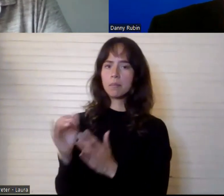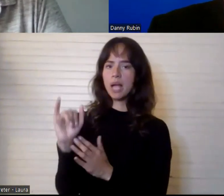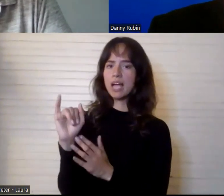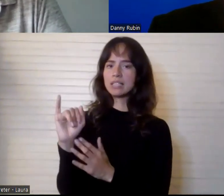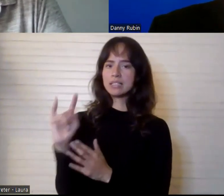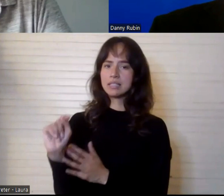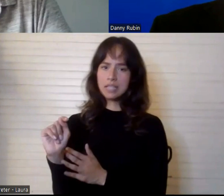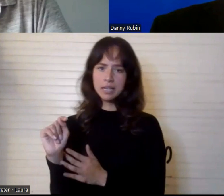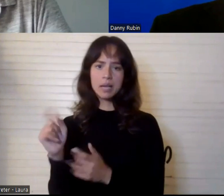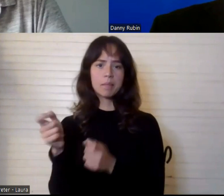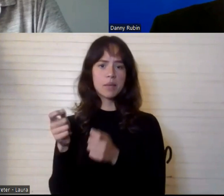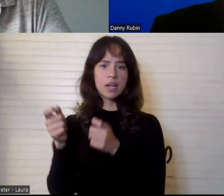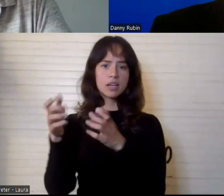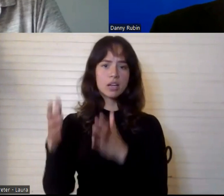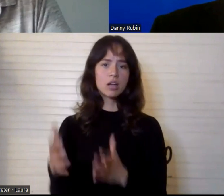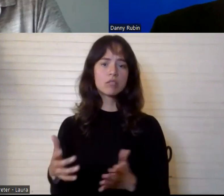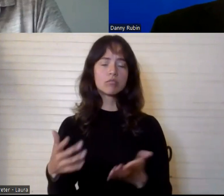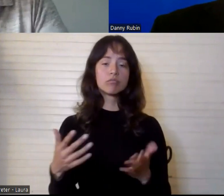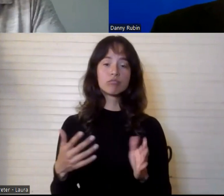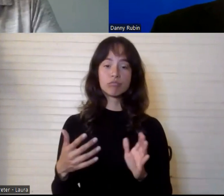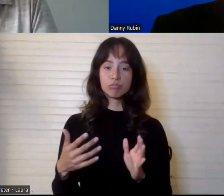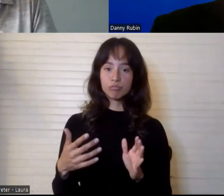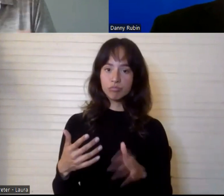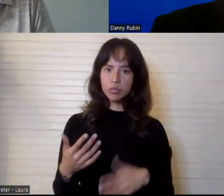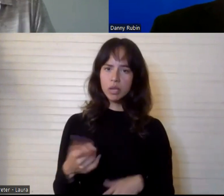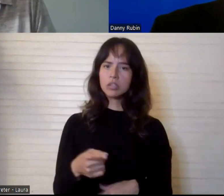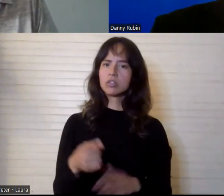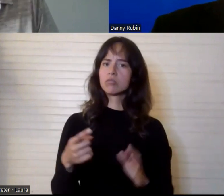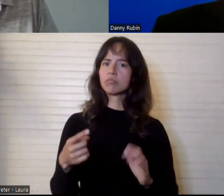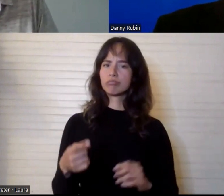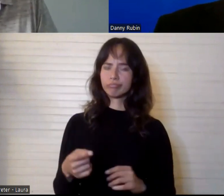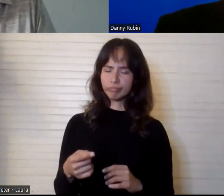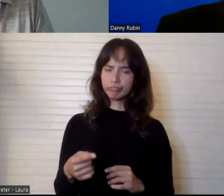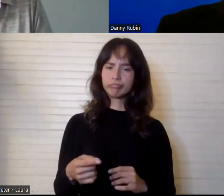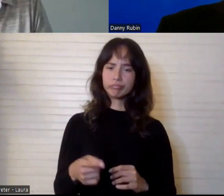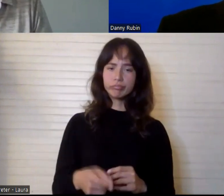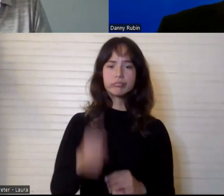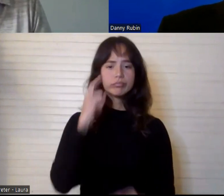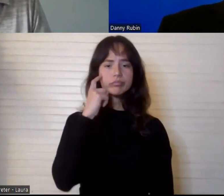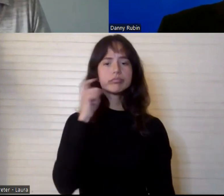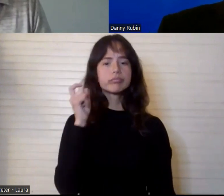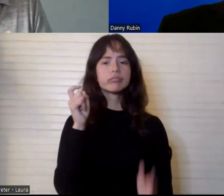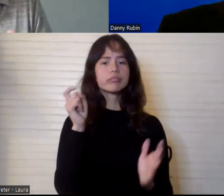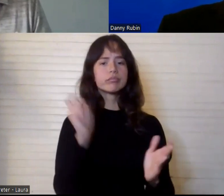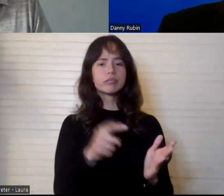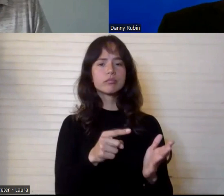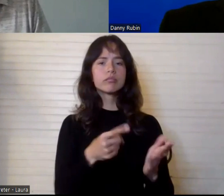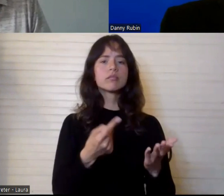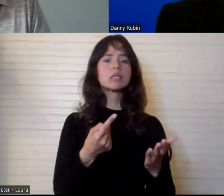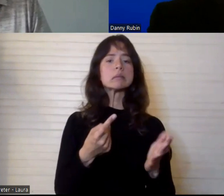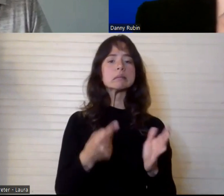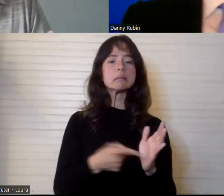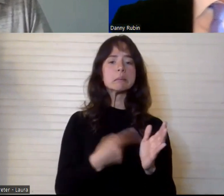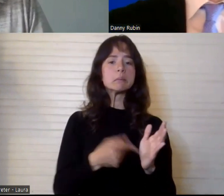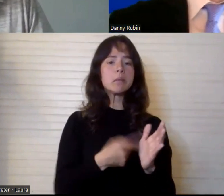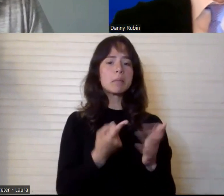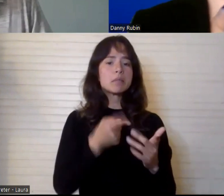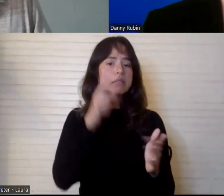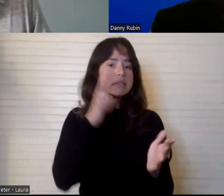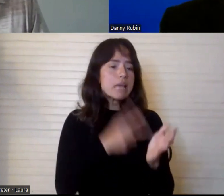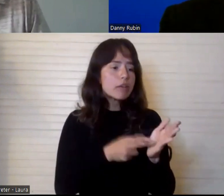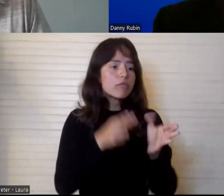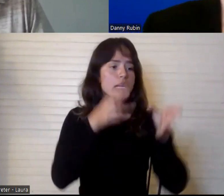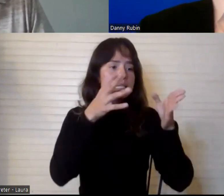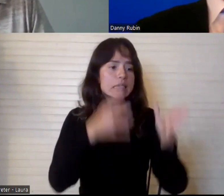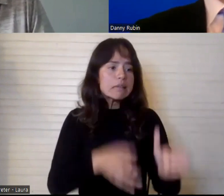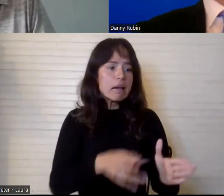or even sometimes a receptionist who's been tasked with finding a web development partner. So again, one of the first things that we ask is, who